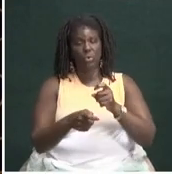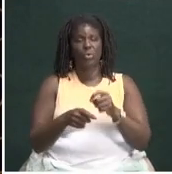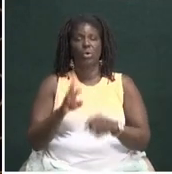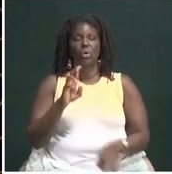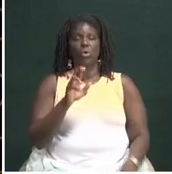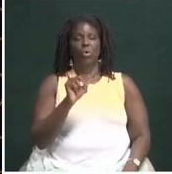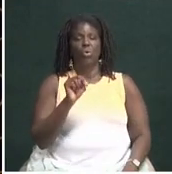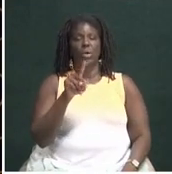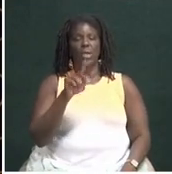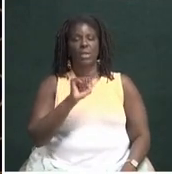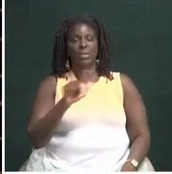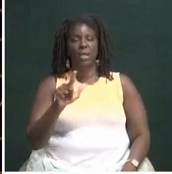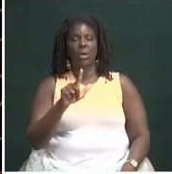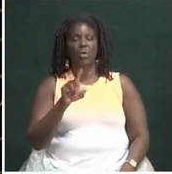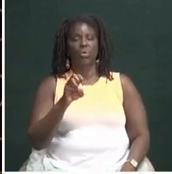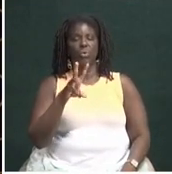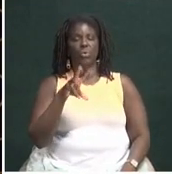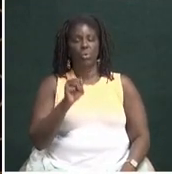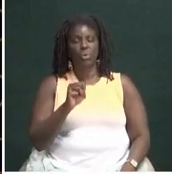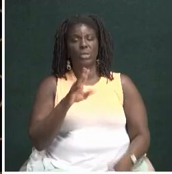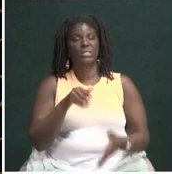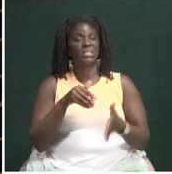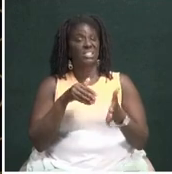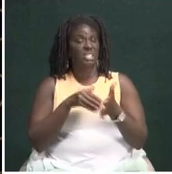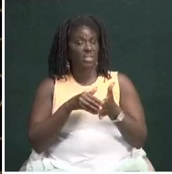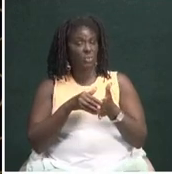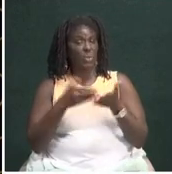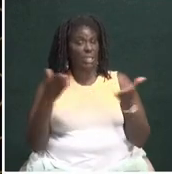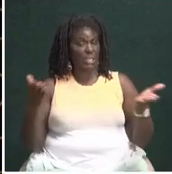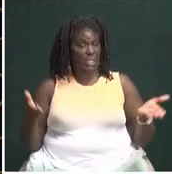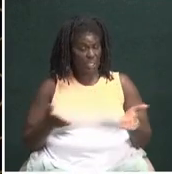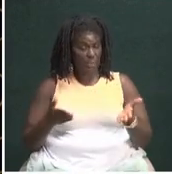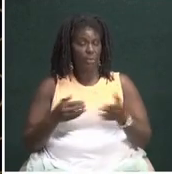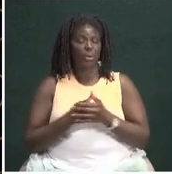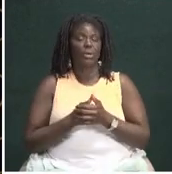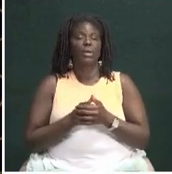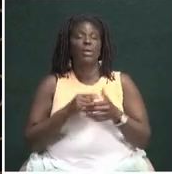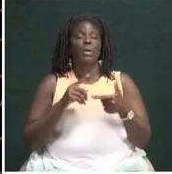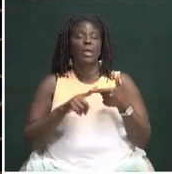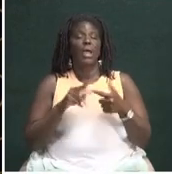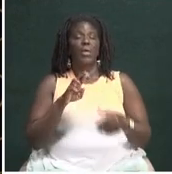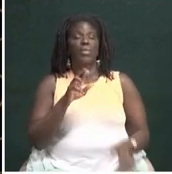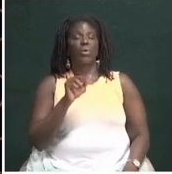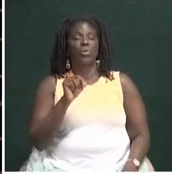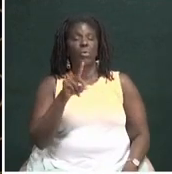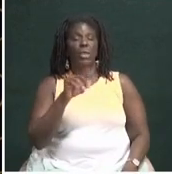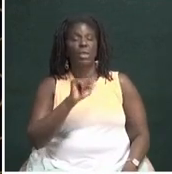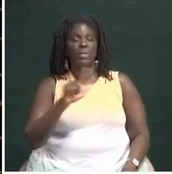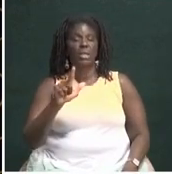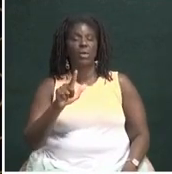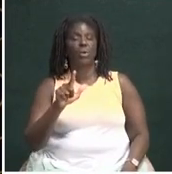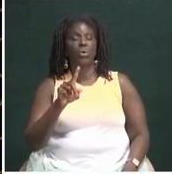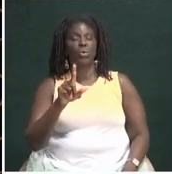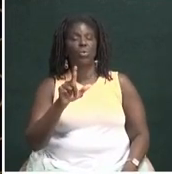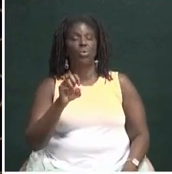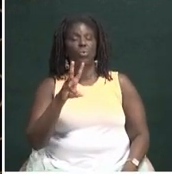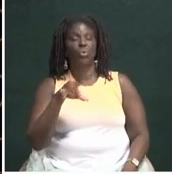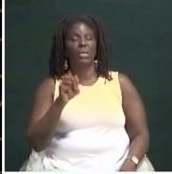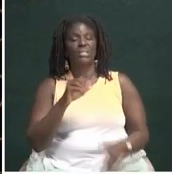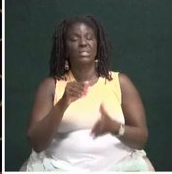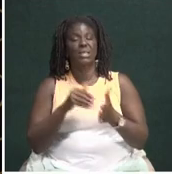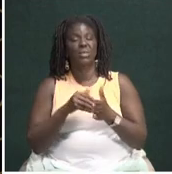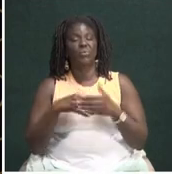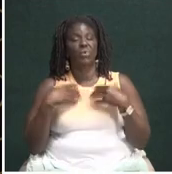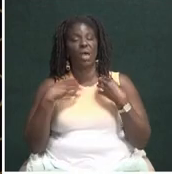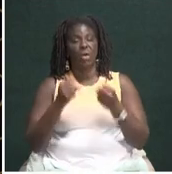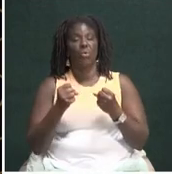Randall Lewis Center for Entrepreneurship, Innovation, and Social Impact, and the Randall Lewis Center for Well-Being and Research.